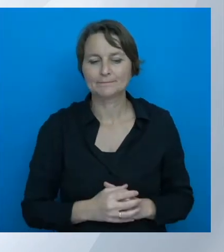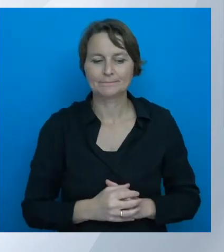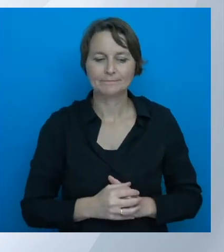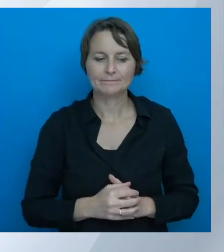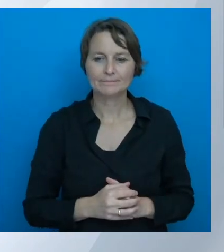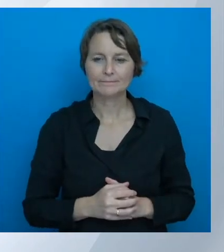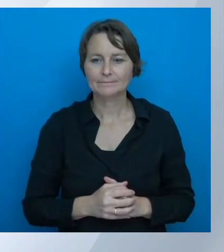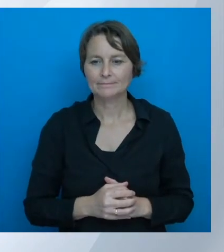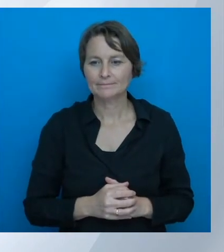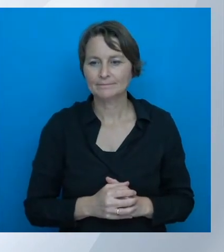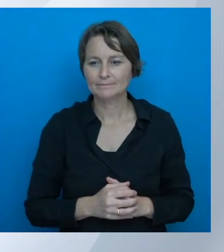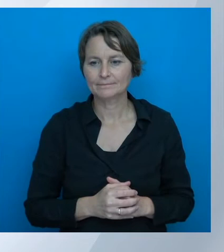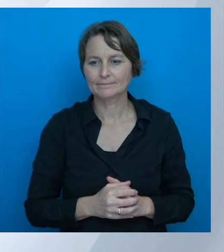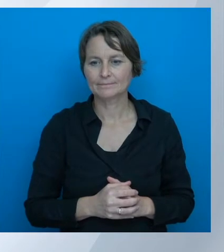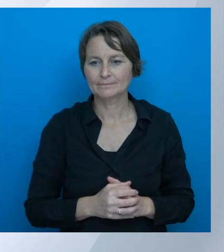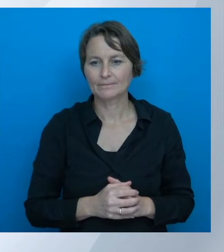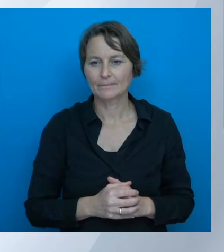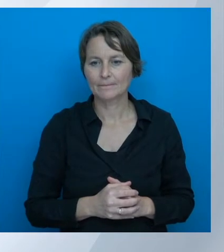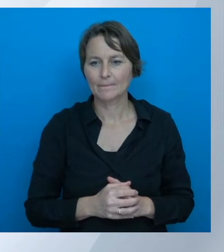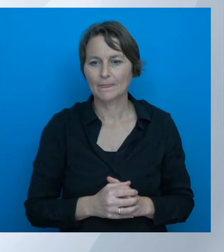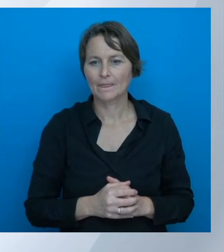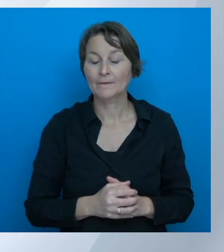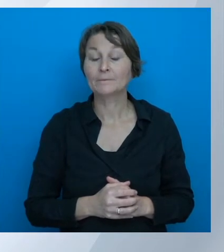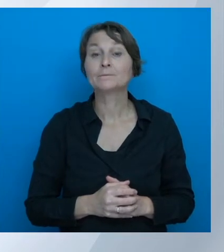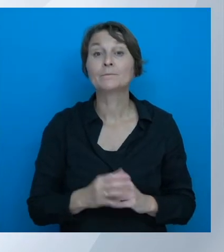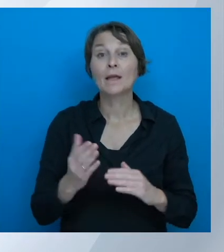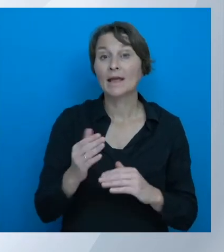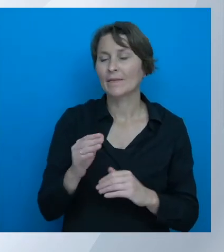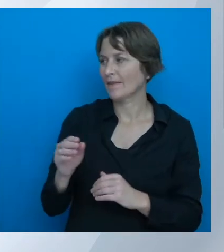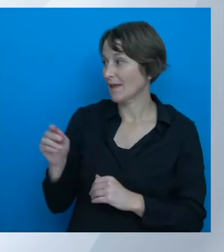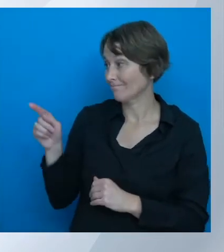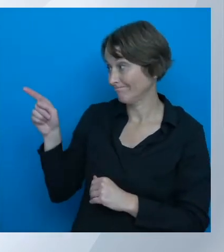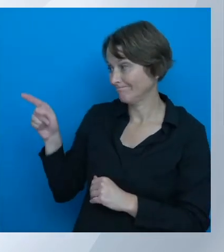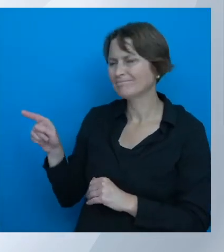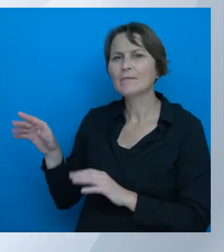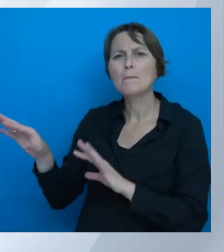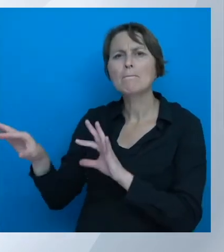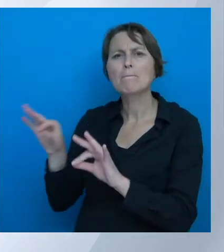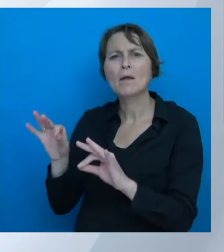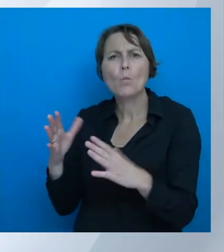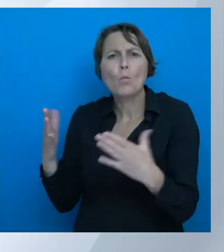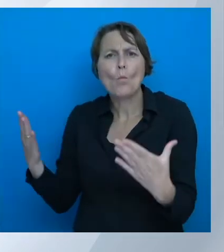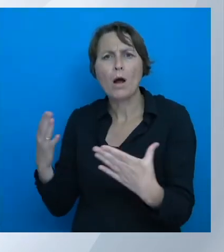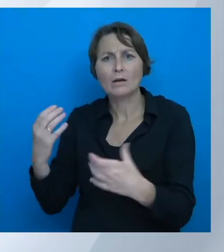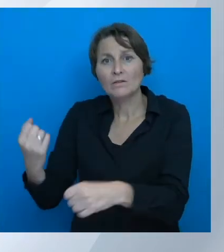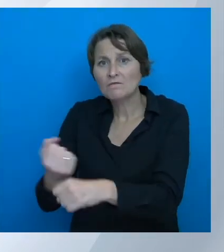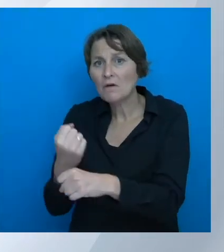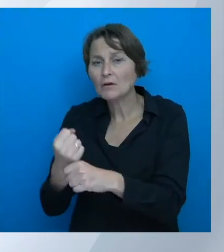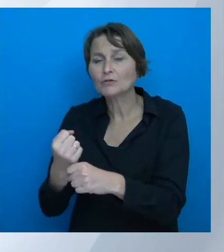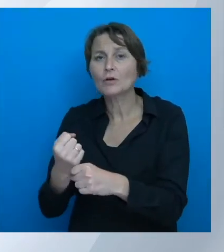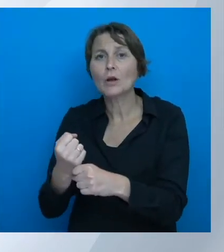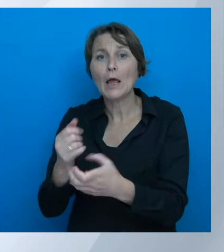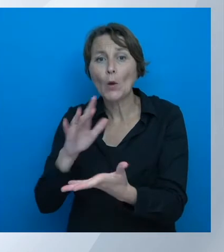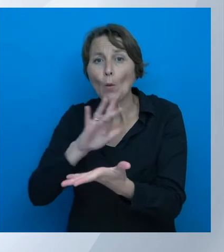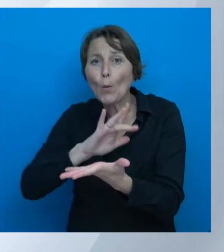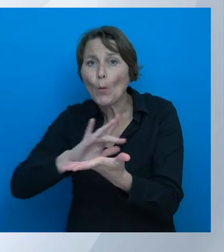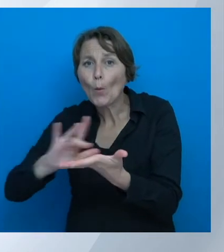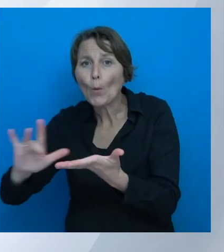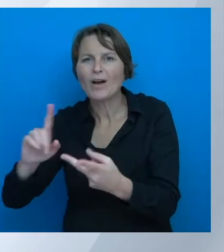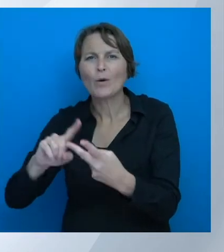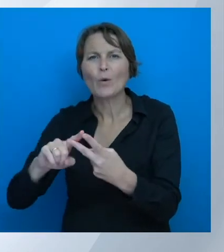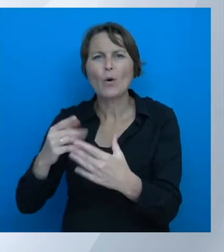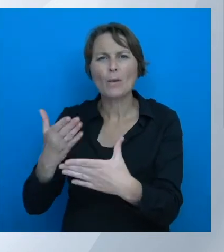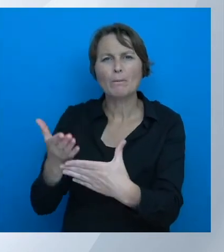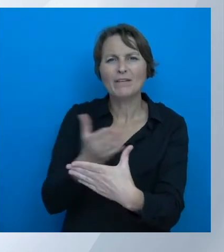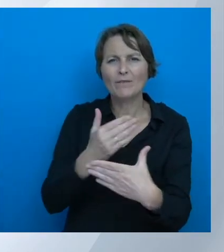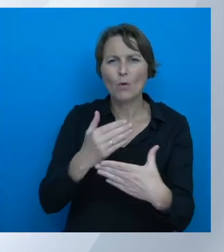And then we need to pick the type of function that we want to create. Now you can pick an empty one, or you can pick a pre-scaffolded one, Cosmos